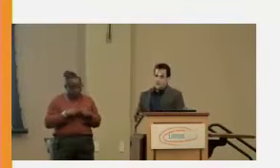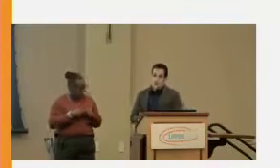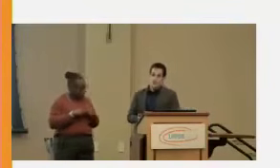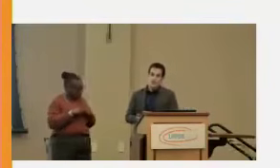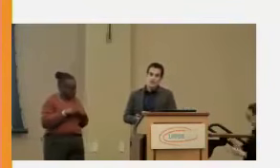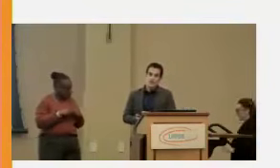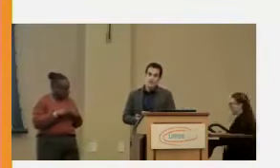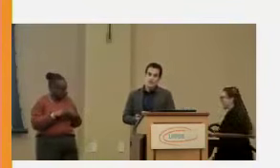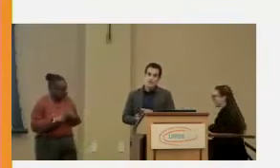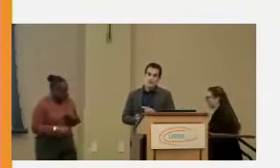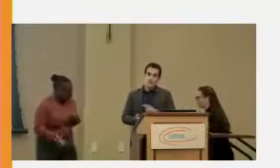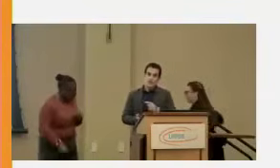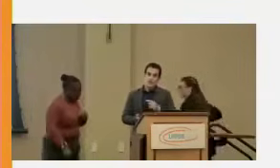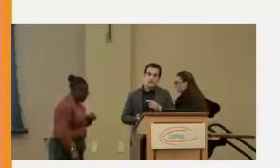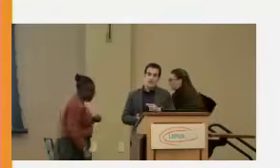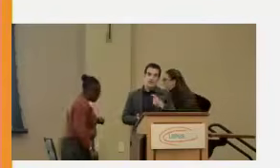So